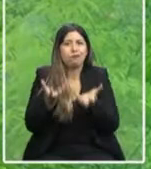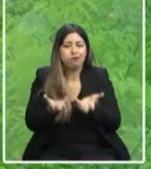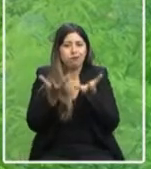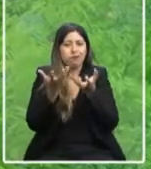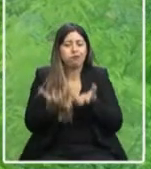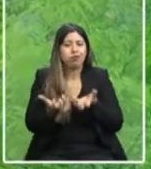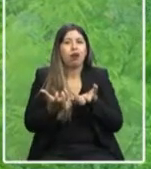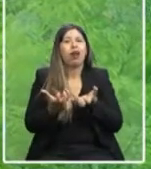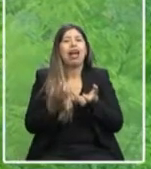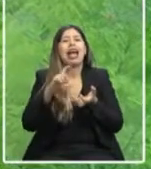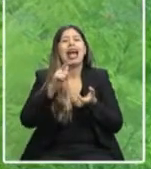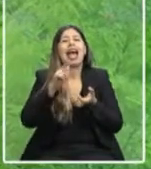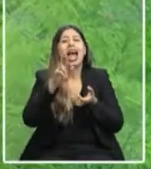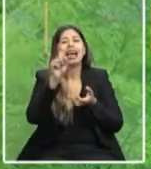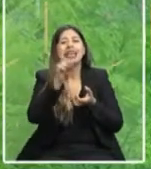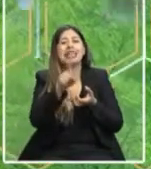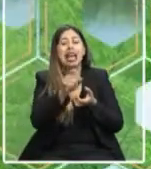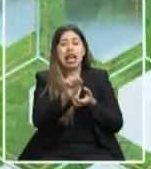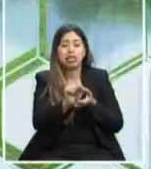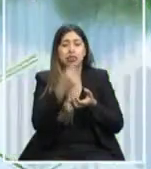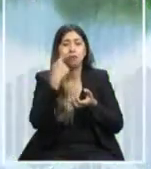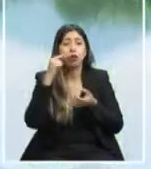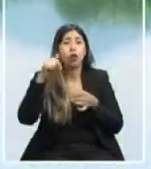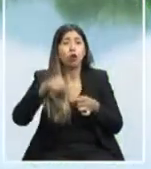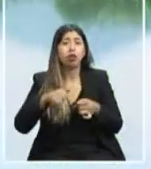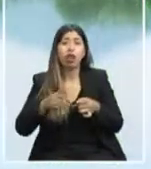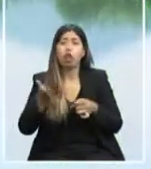go to the supermarket, food is always available,